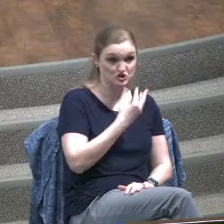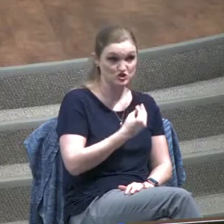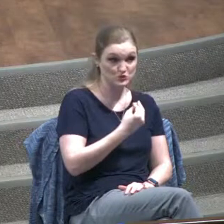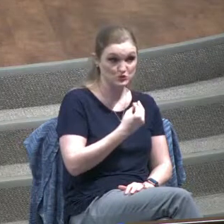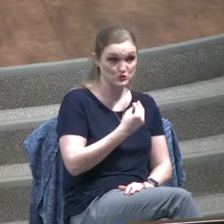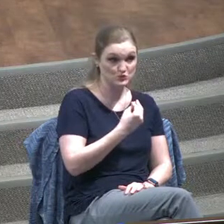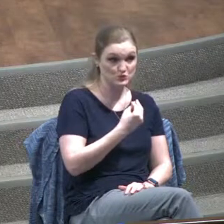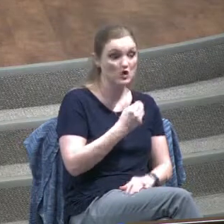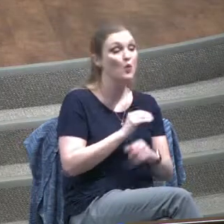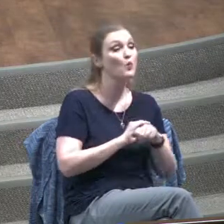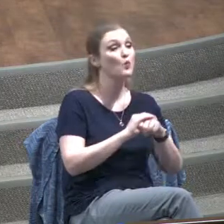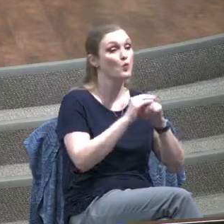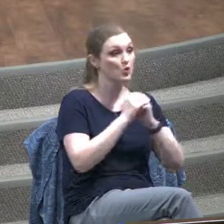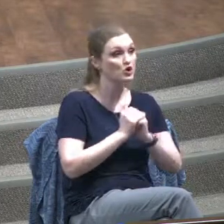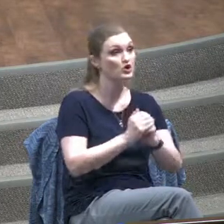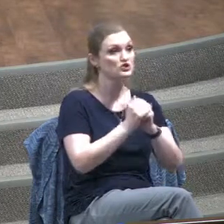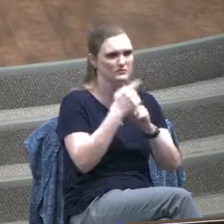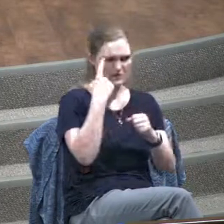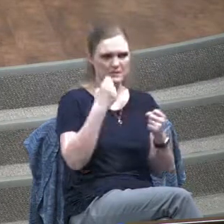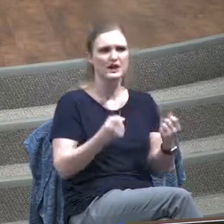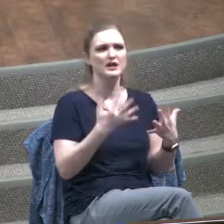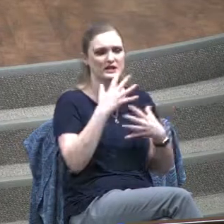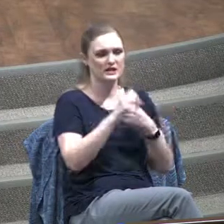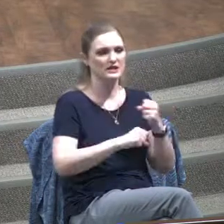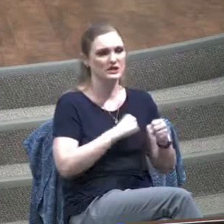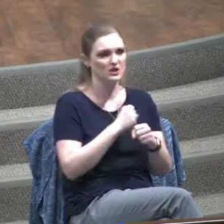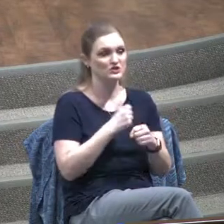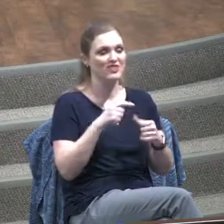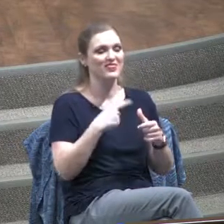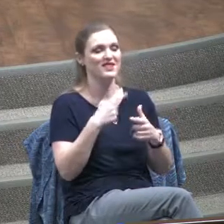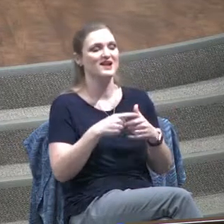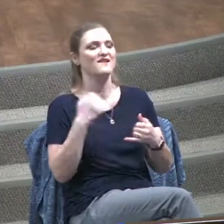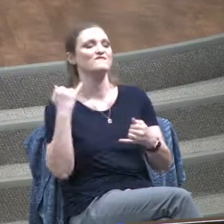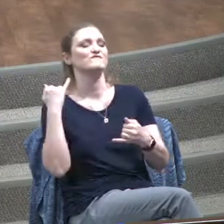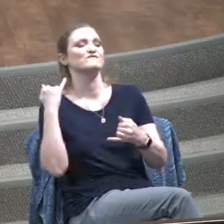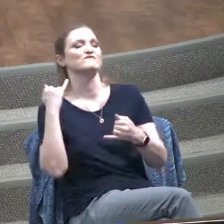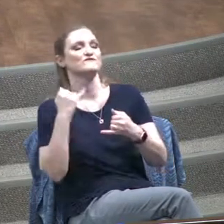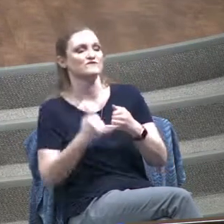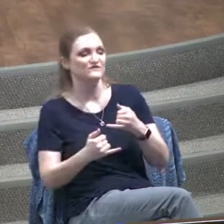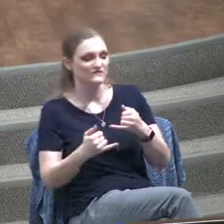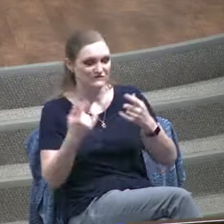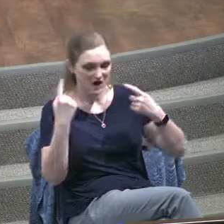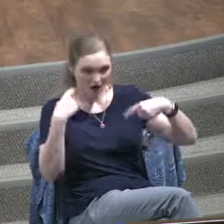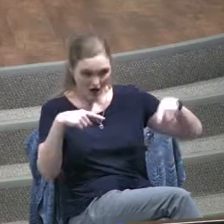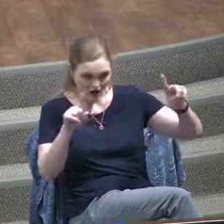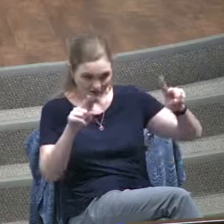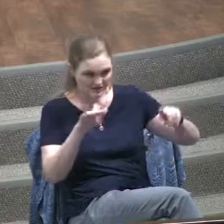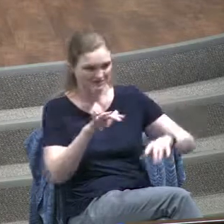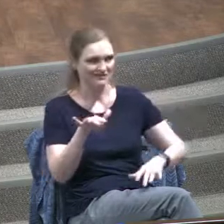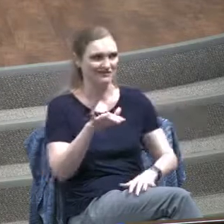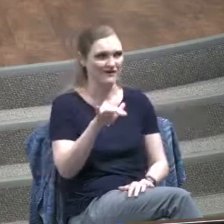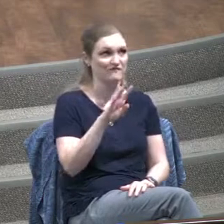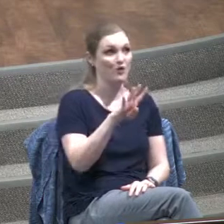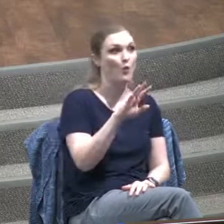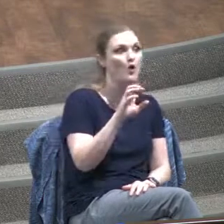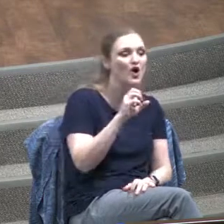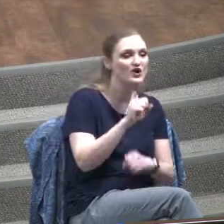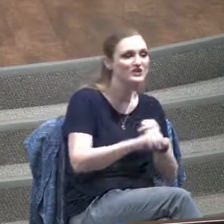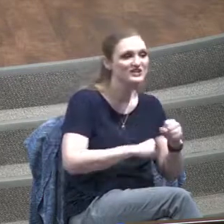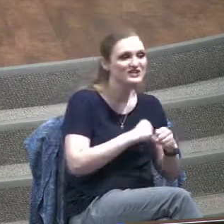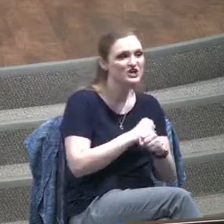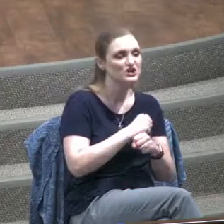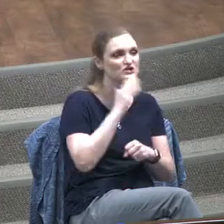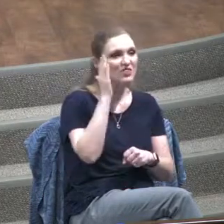point worshiped for years. And then finally, maybe 400 years later, King